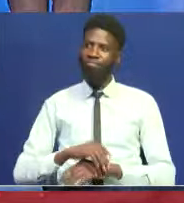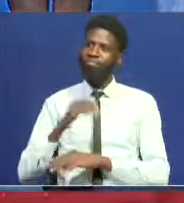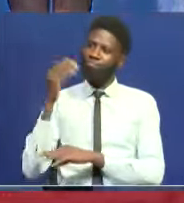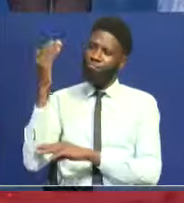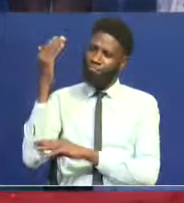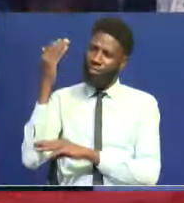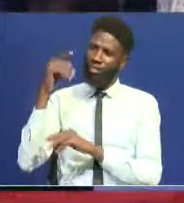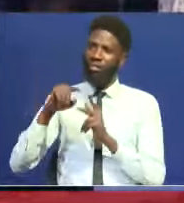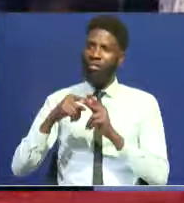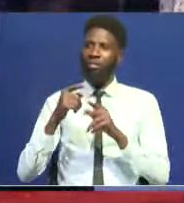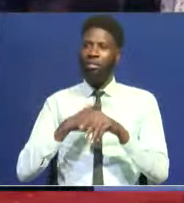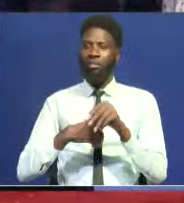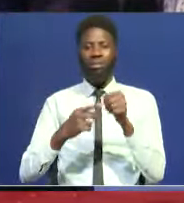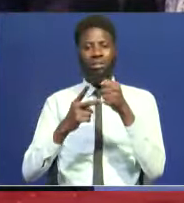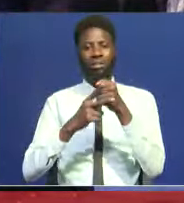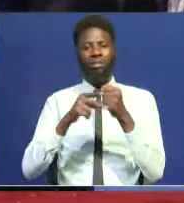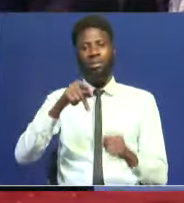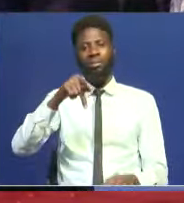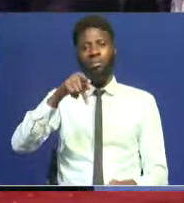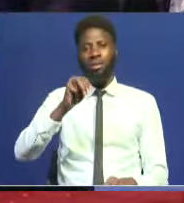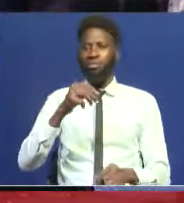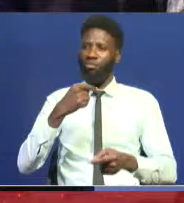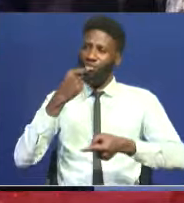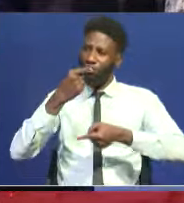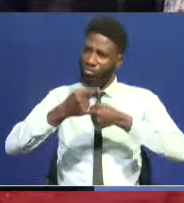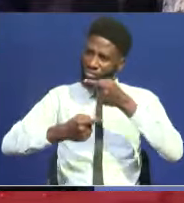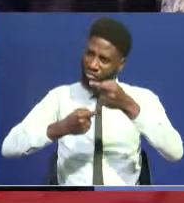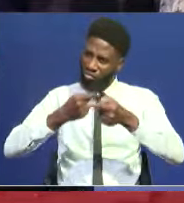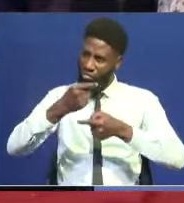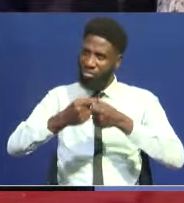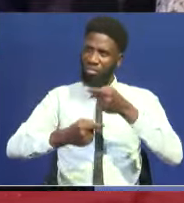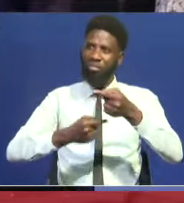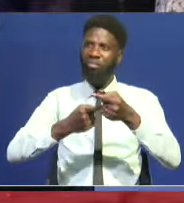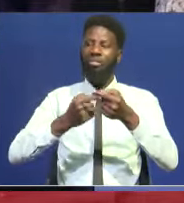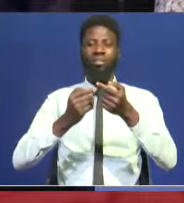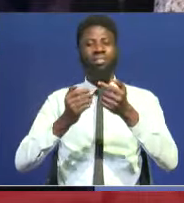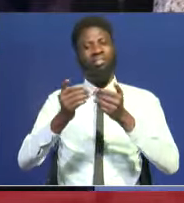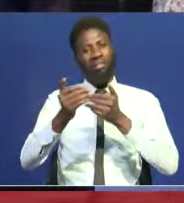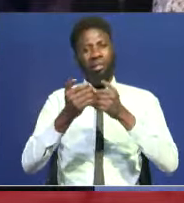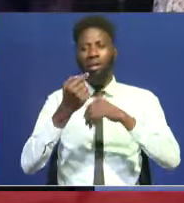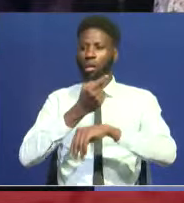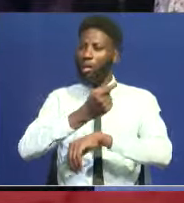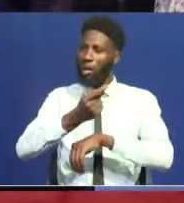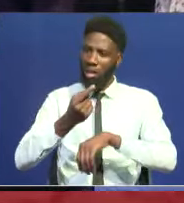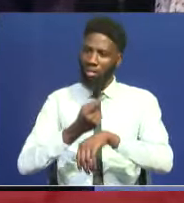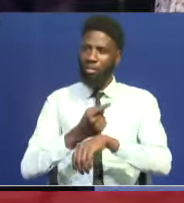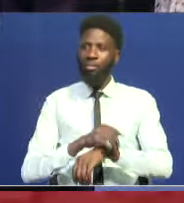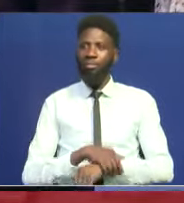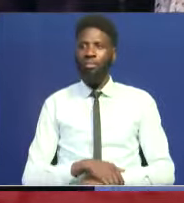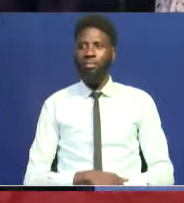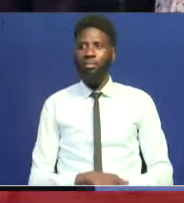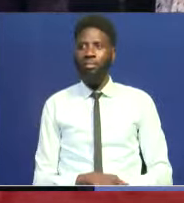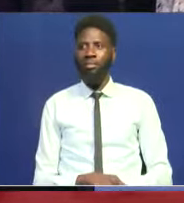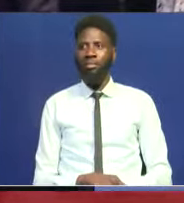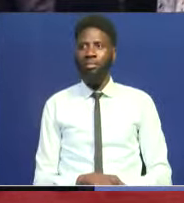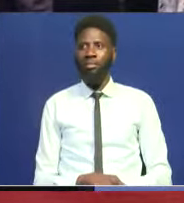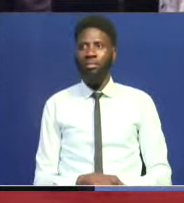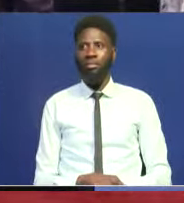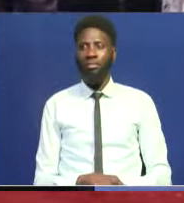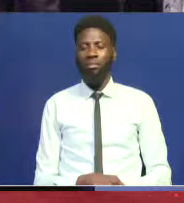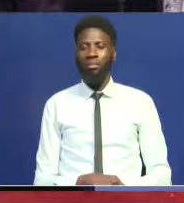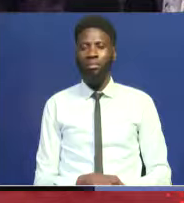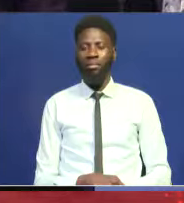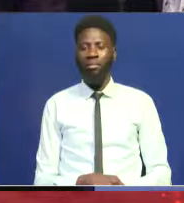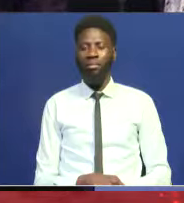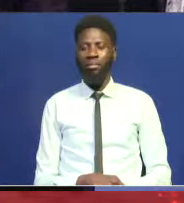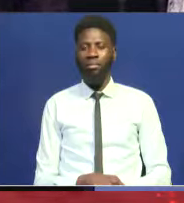7 p.m., and continue for more than an hour. I will not make an end of